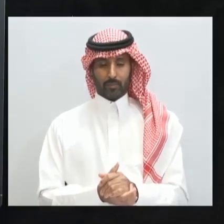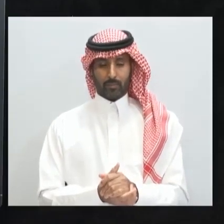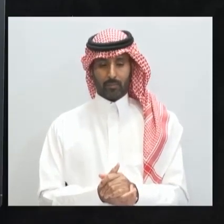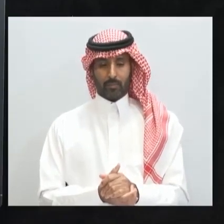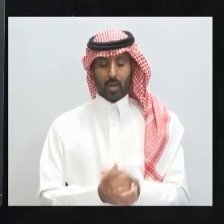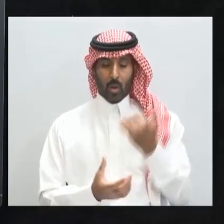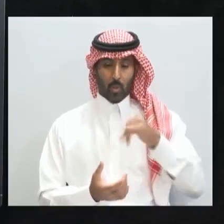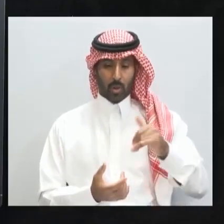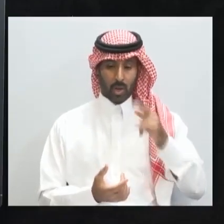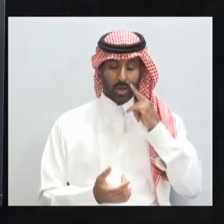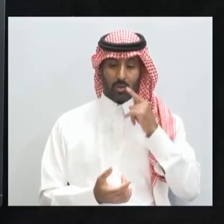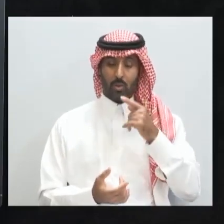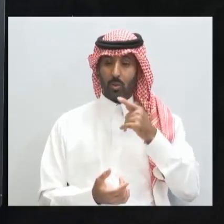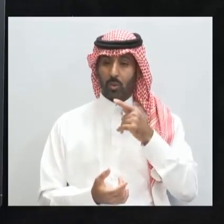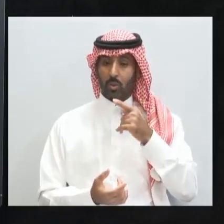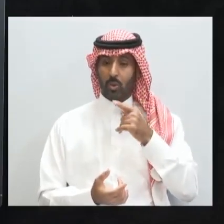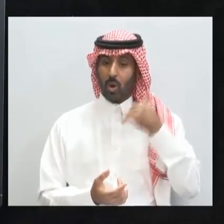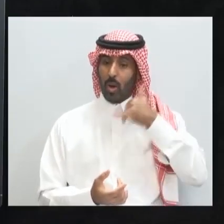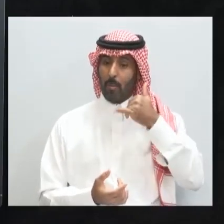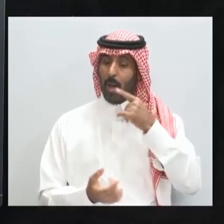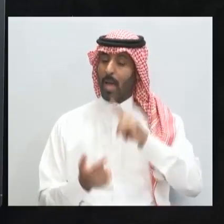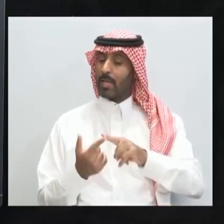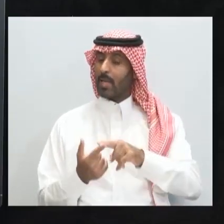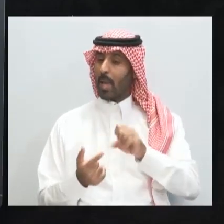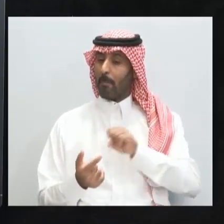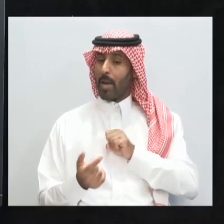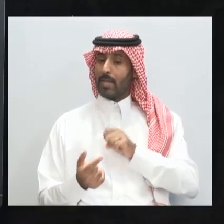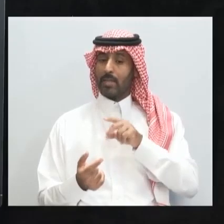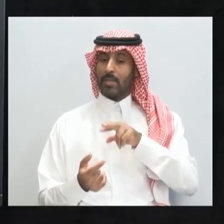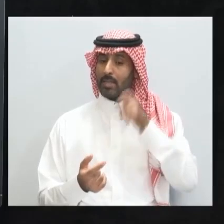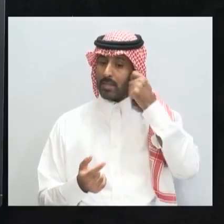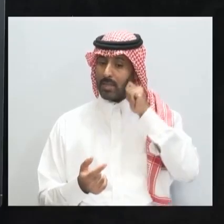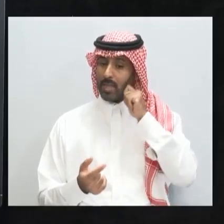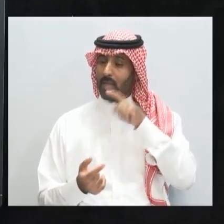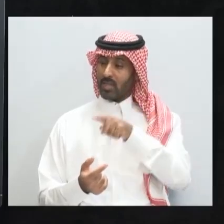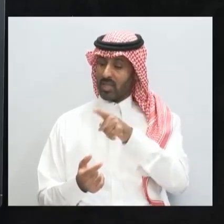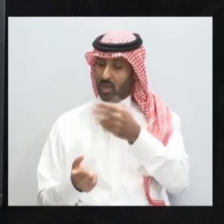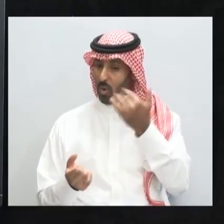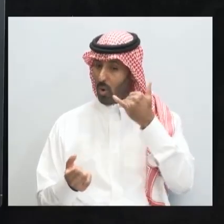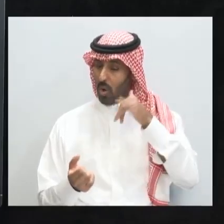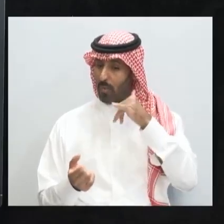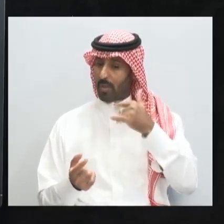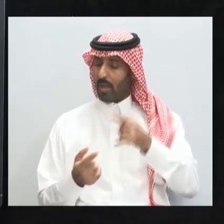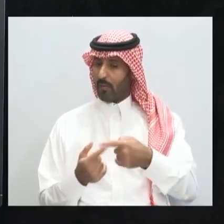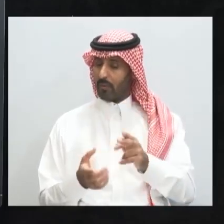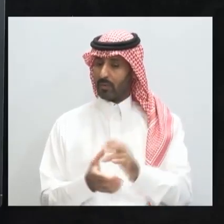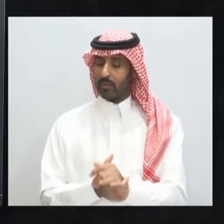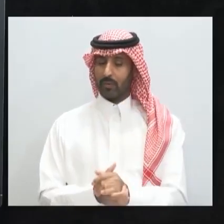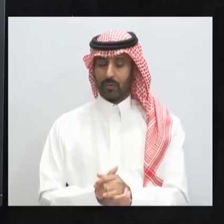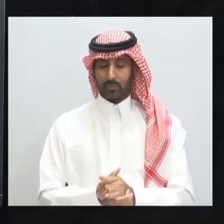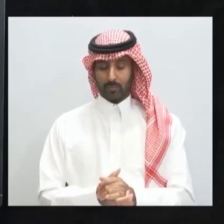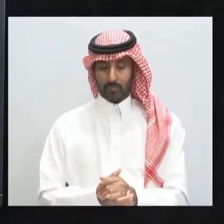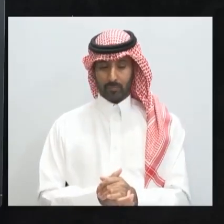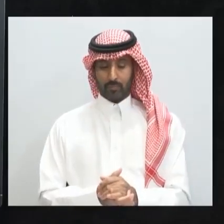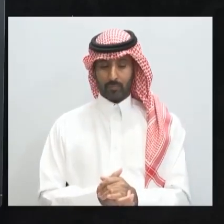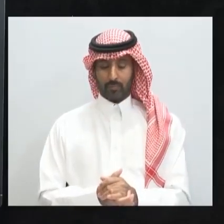I were going to call my sister, but she called me first. Of course, we have here the word were. We're going to replace it with the word